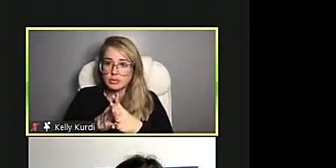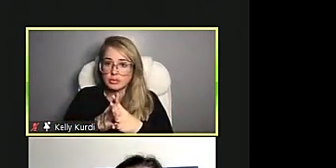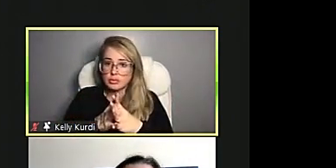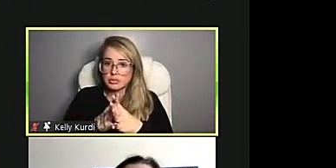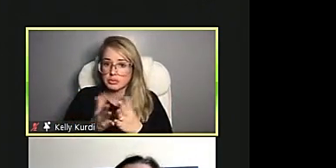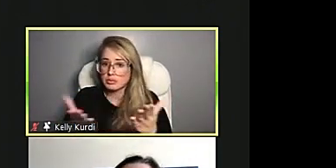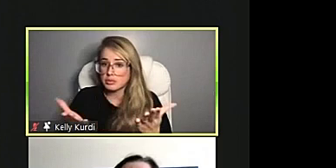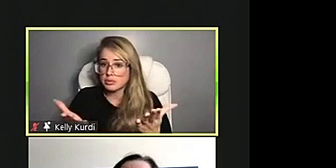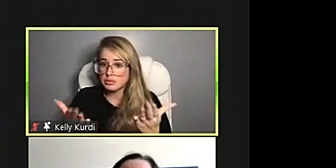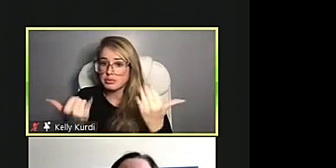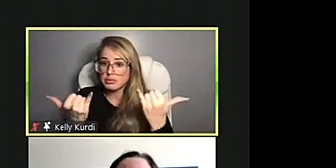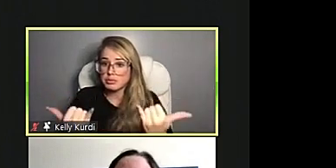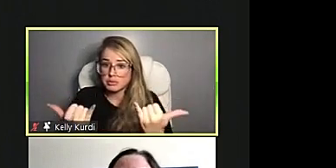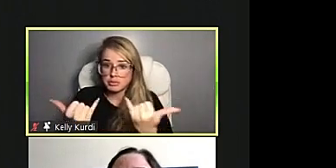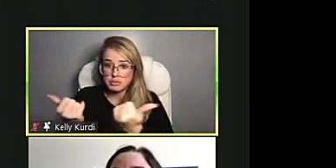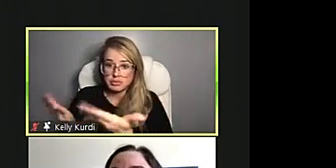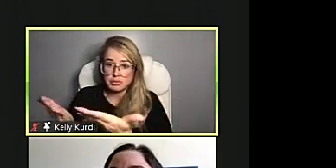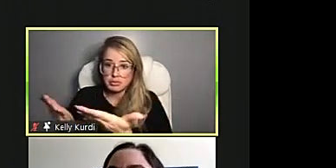All right, let's go back to Meg Wingerter.